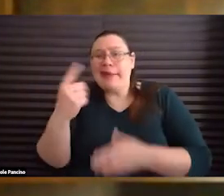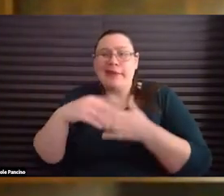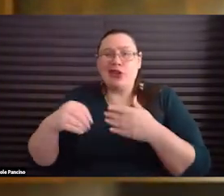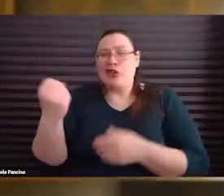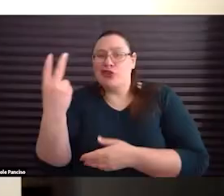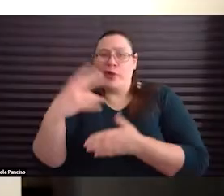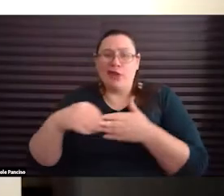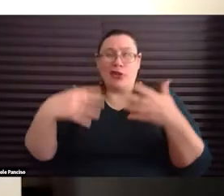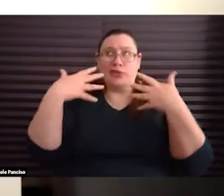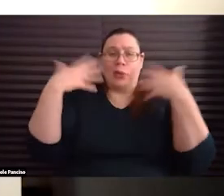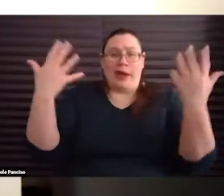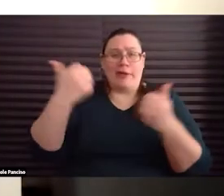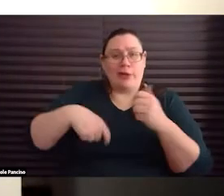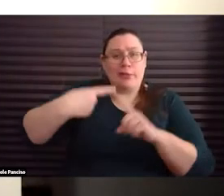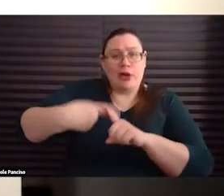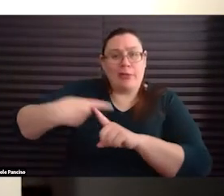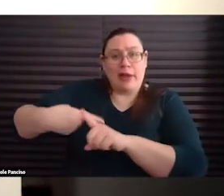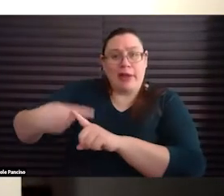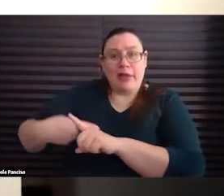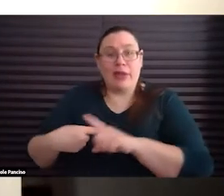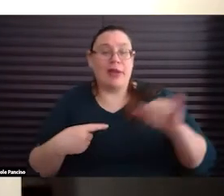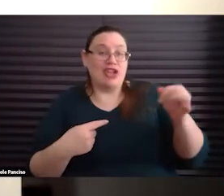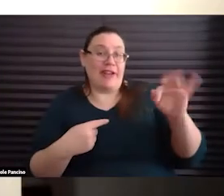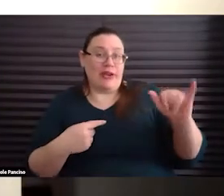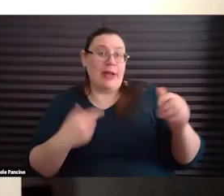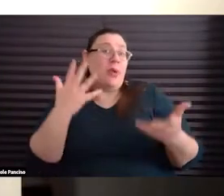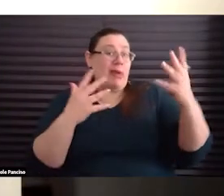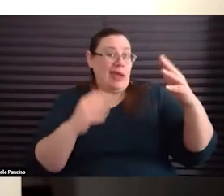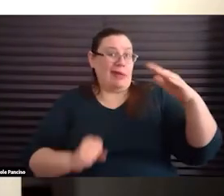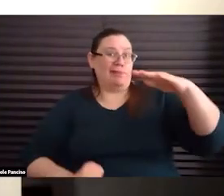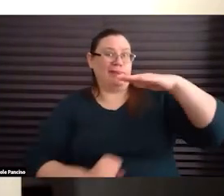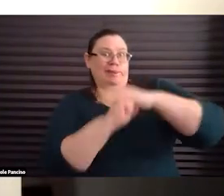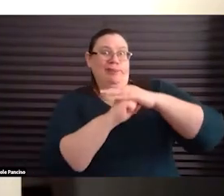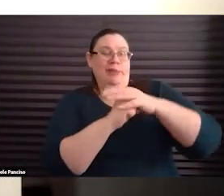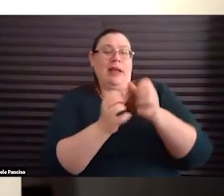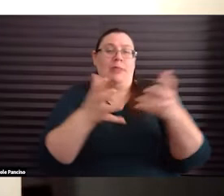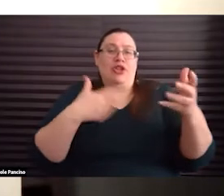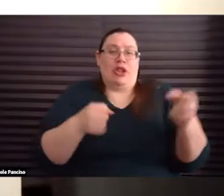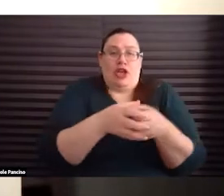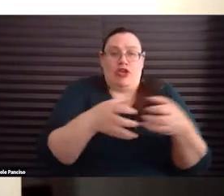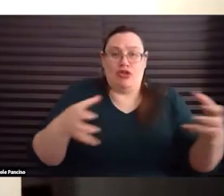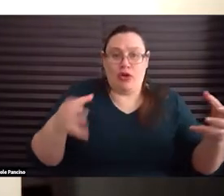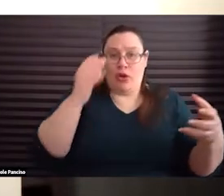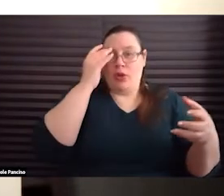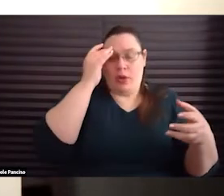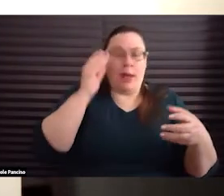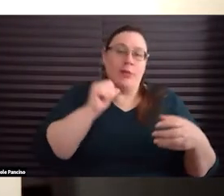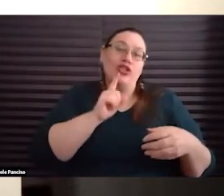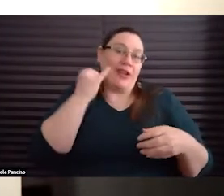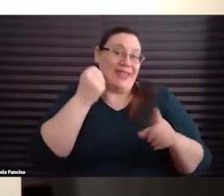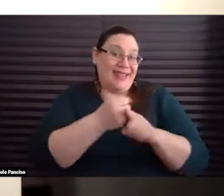a month? Well, they may hit a ceiling on how much they can grow. I don't think they're there yet. But in